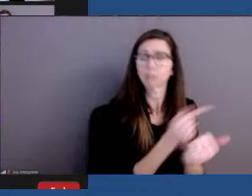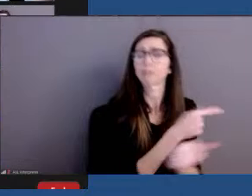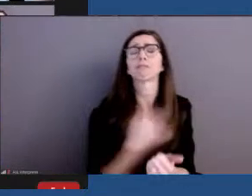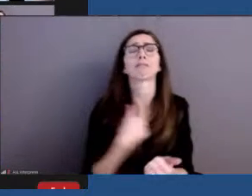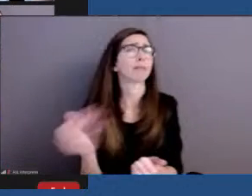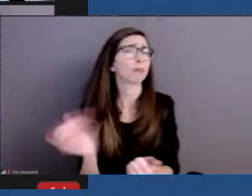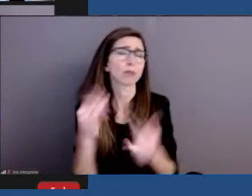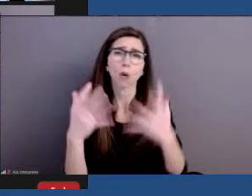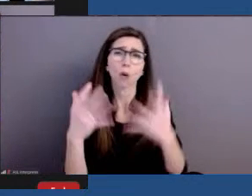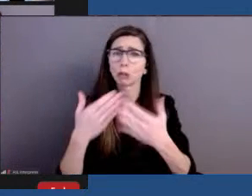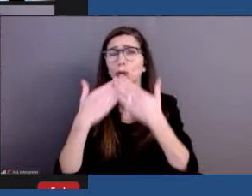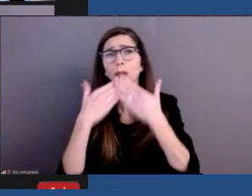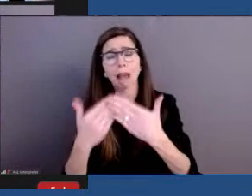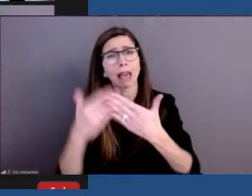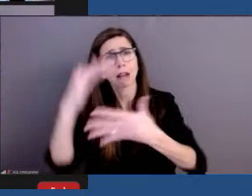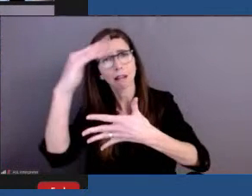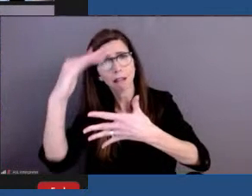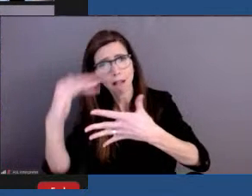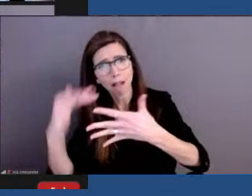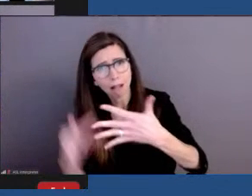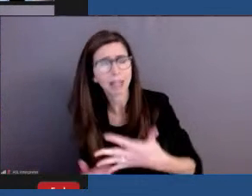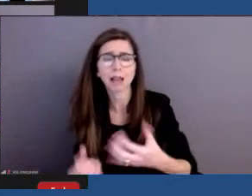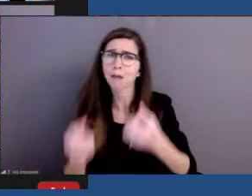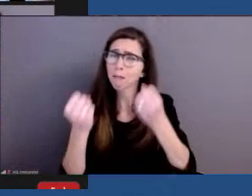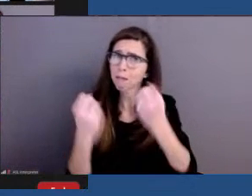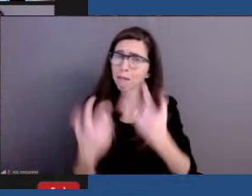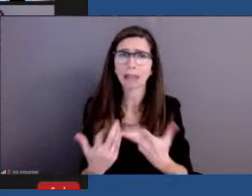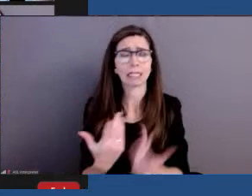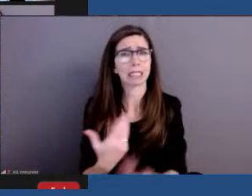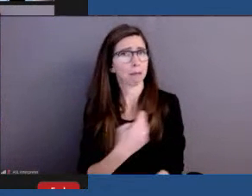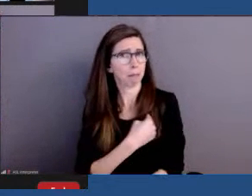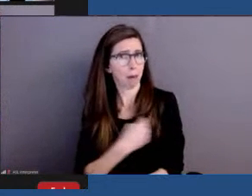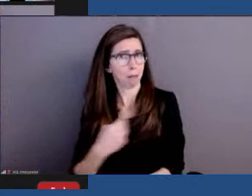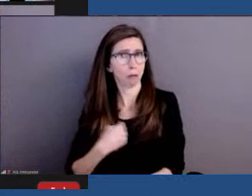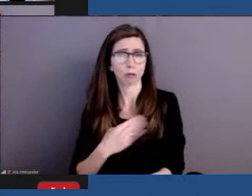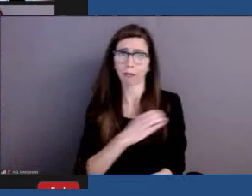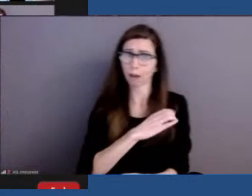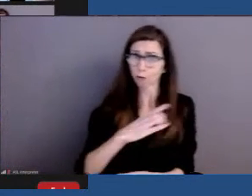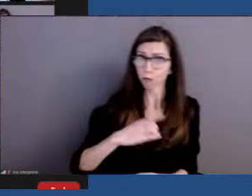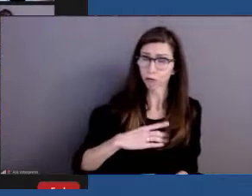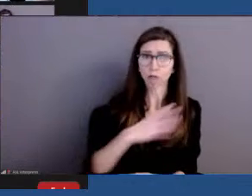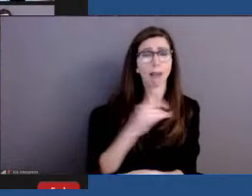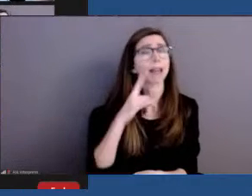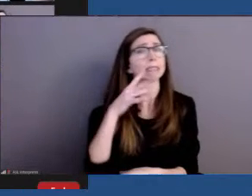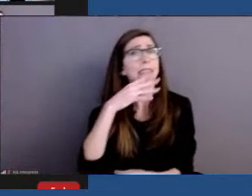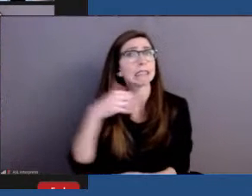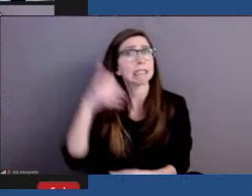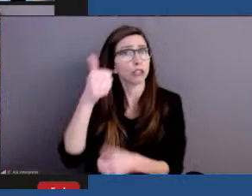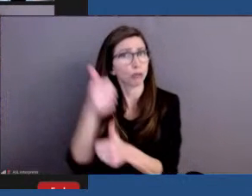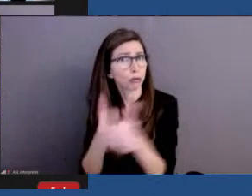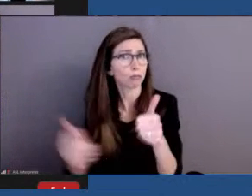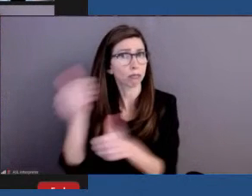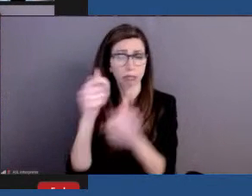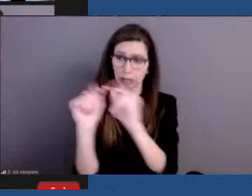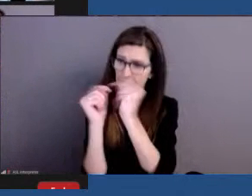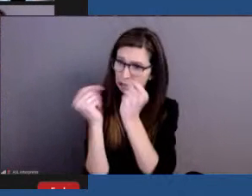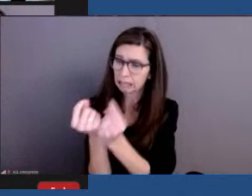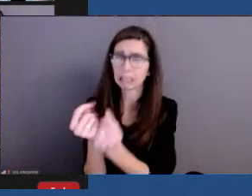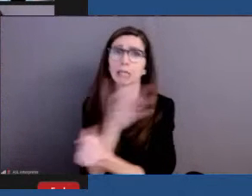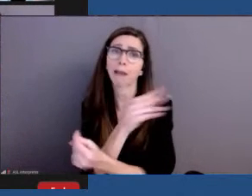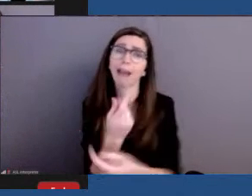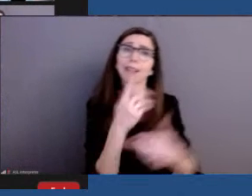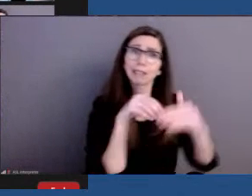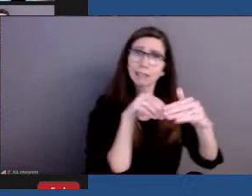numerous members of Council, members of the senior leadership team, and the members of the Accessibility Advisory